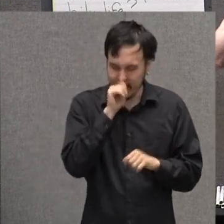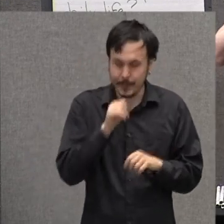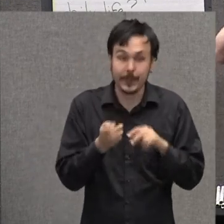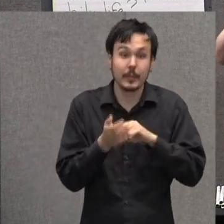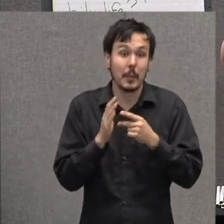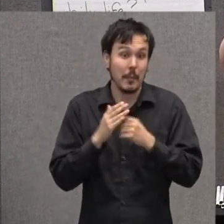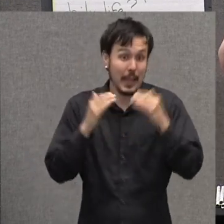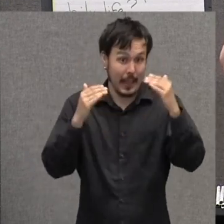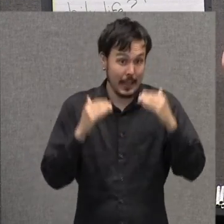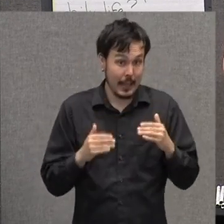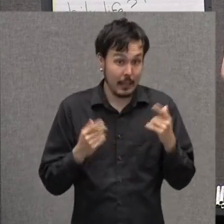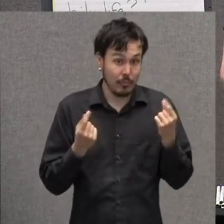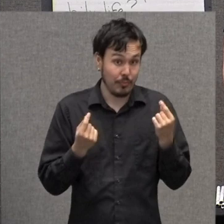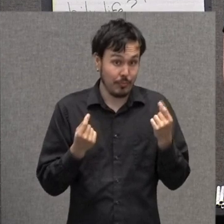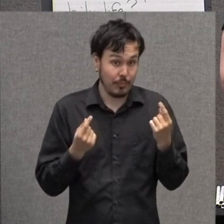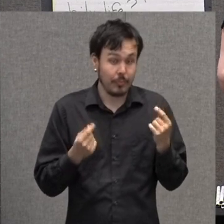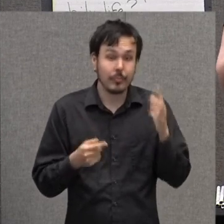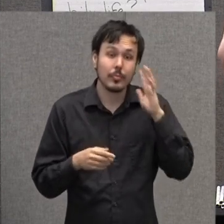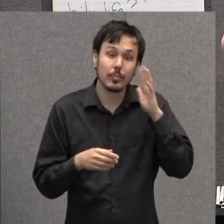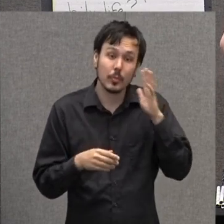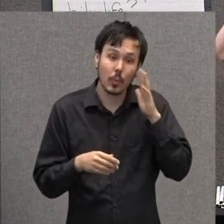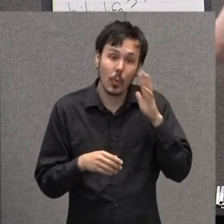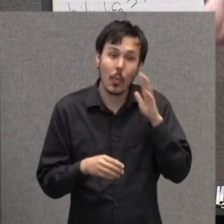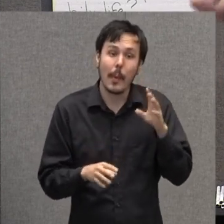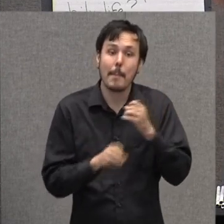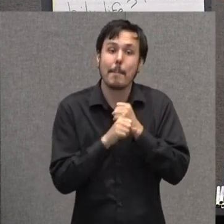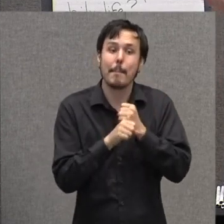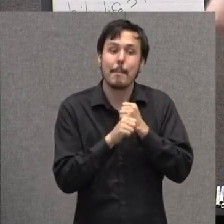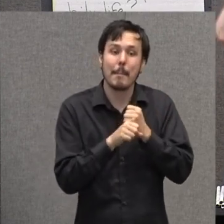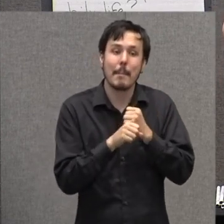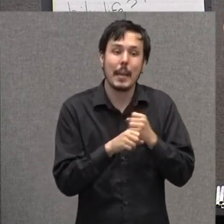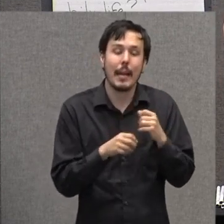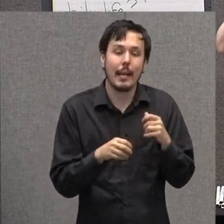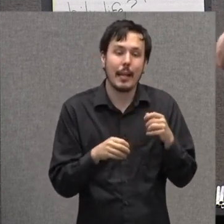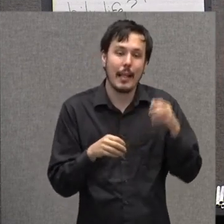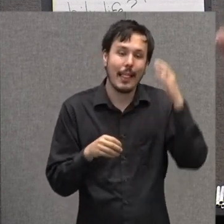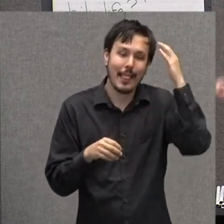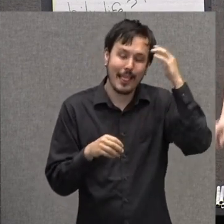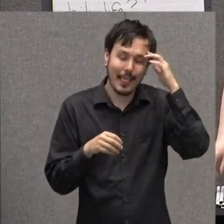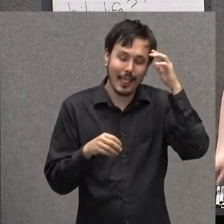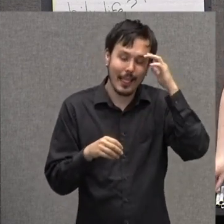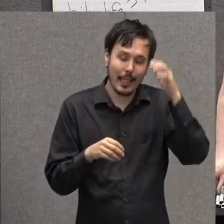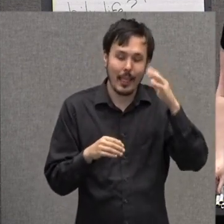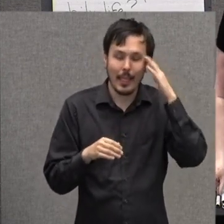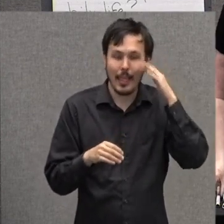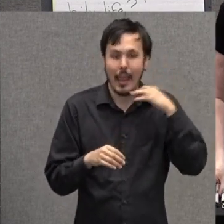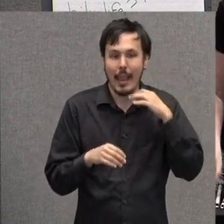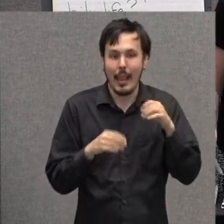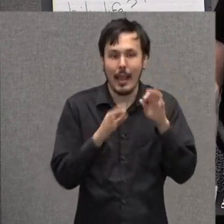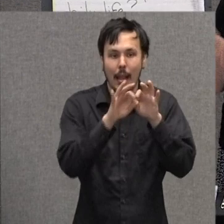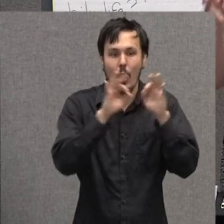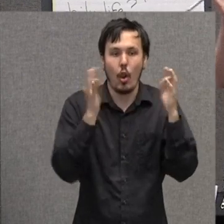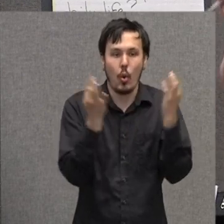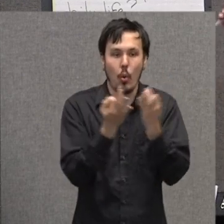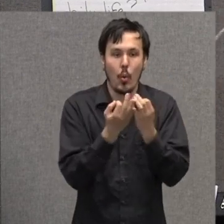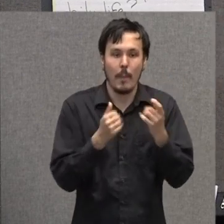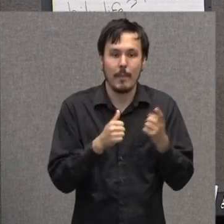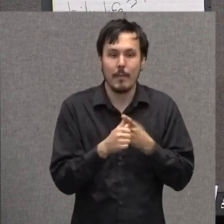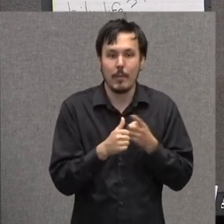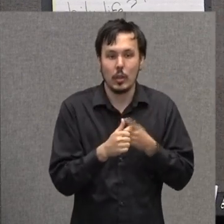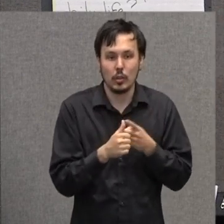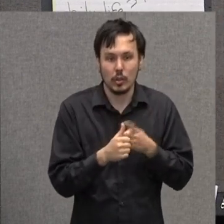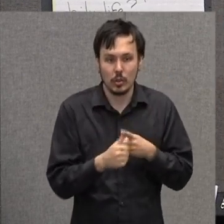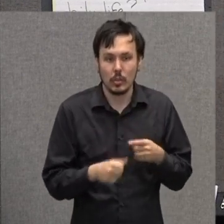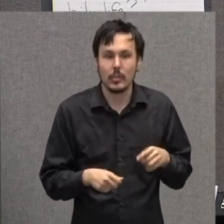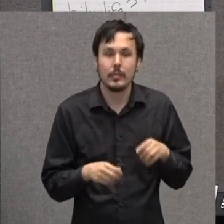very next step that we're gonna do is we're gonna be creating the headband part of the hat. So I'm gonna take two of my